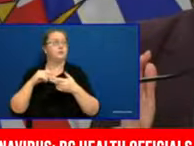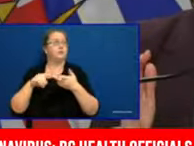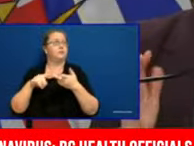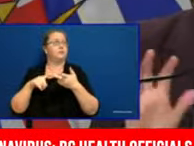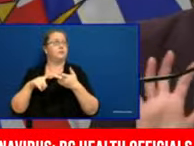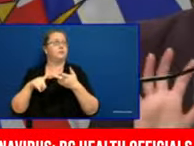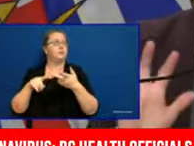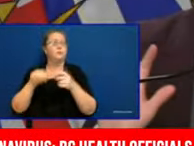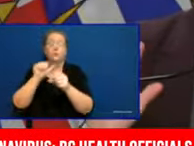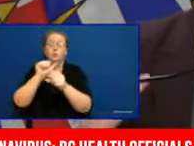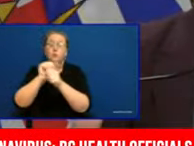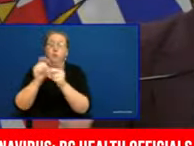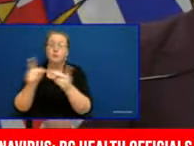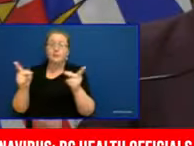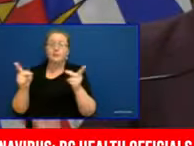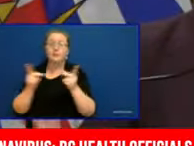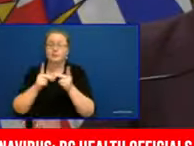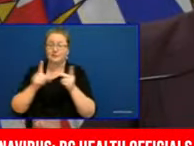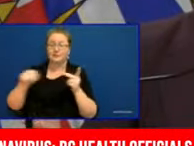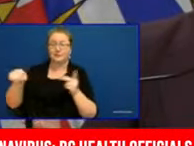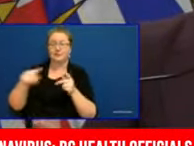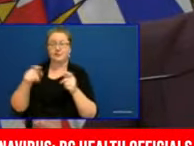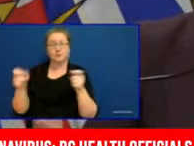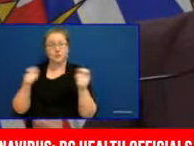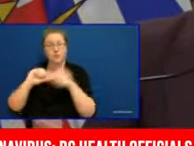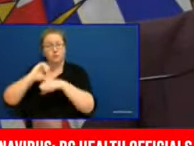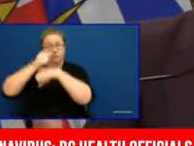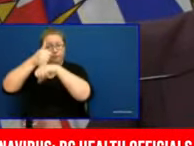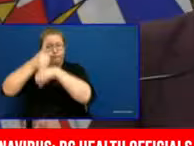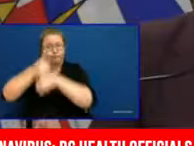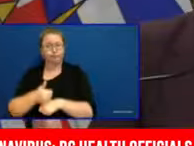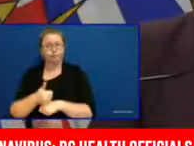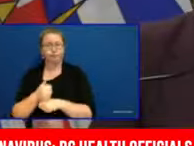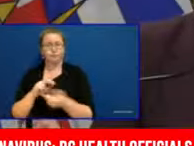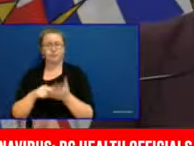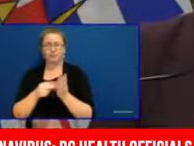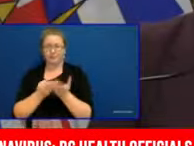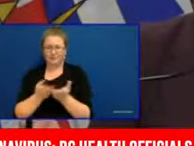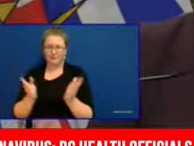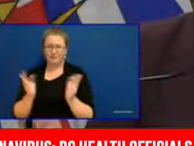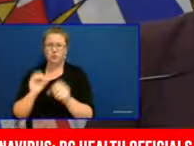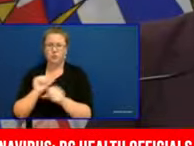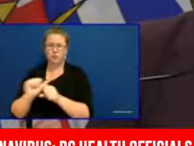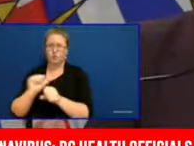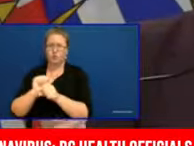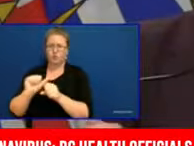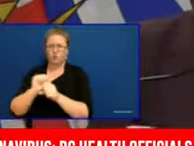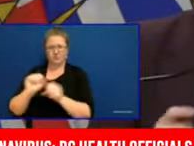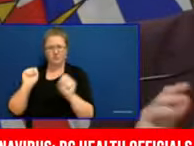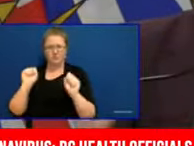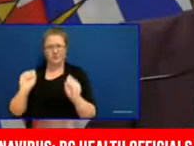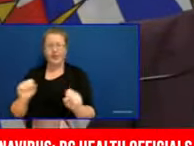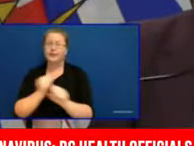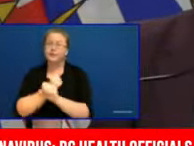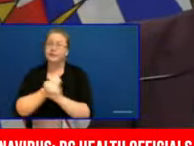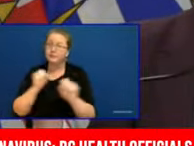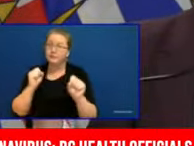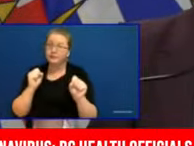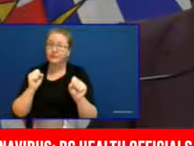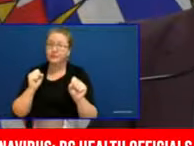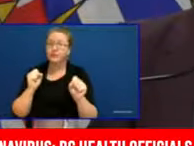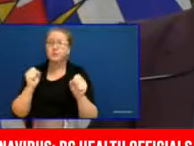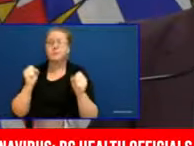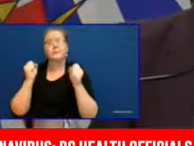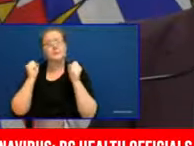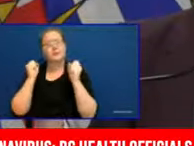have the work site managed so that people are able to work safely. And we know there's so many